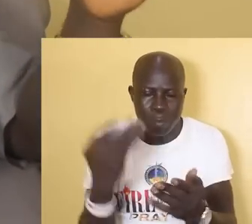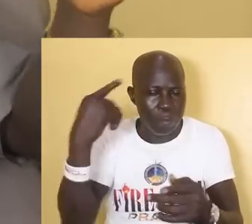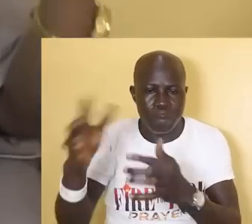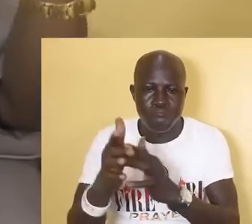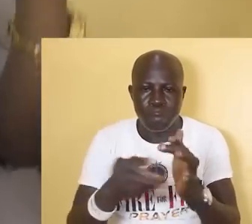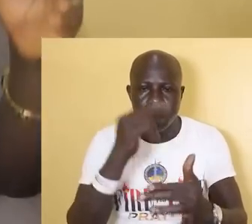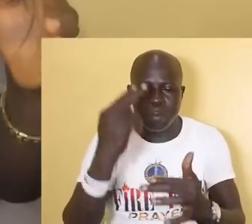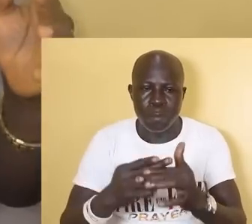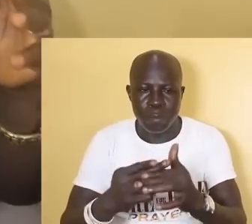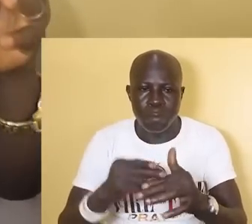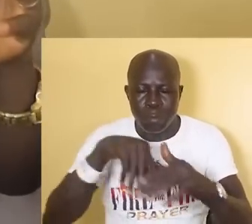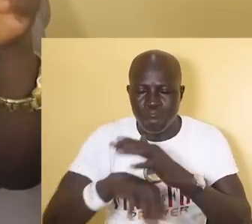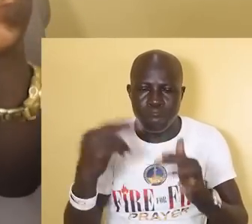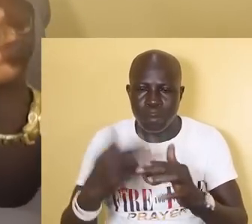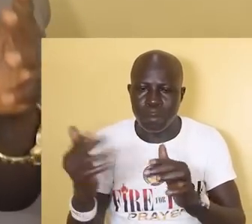name of